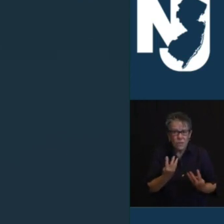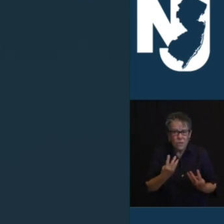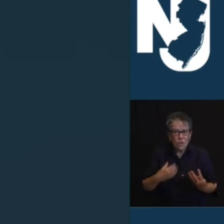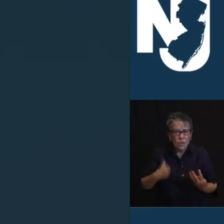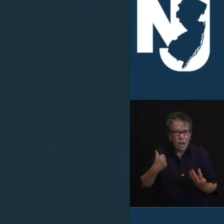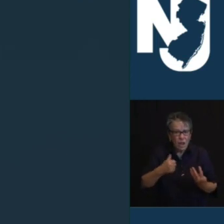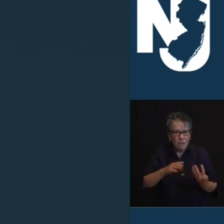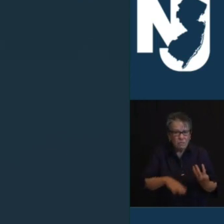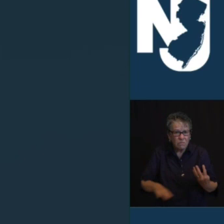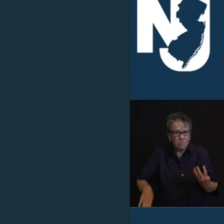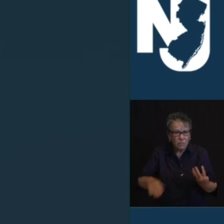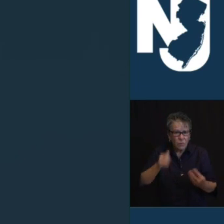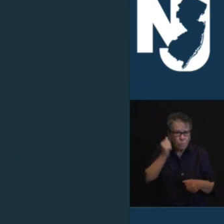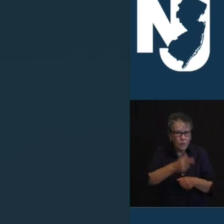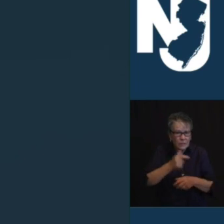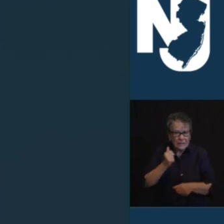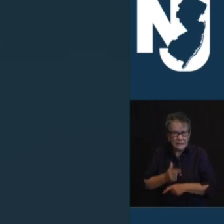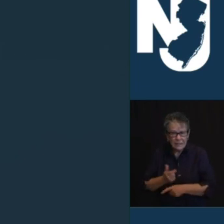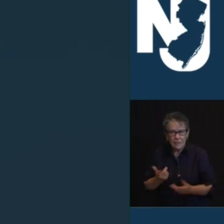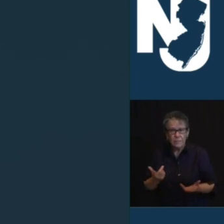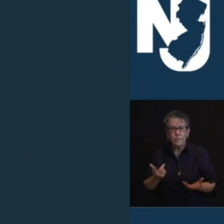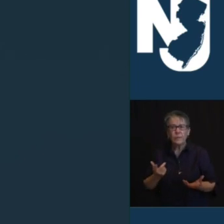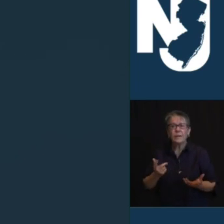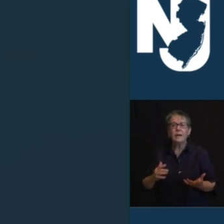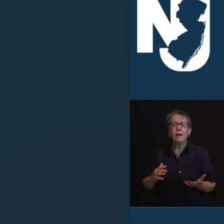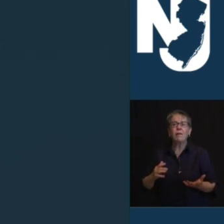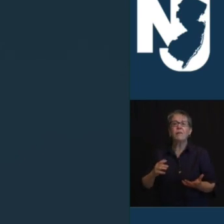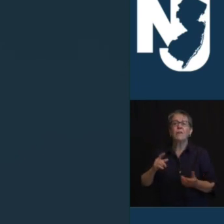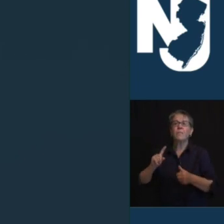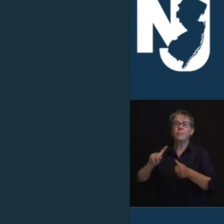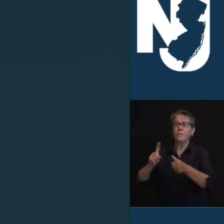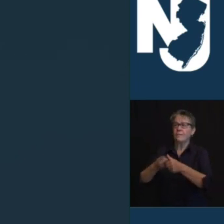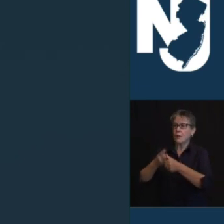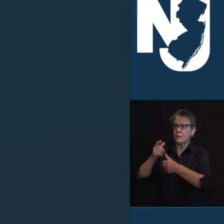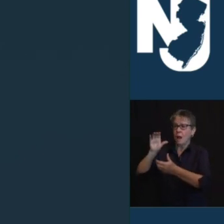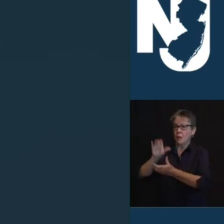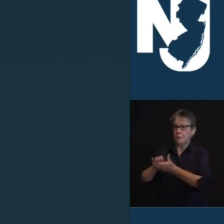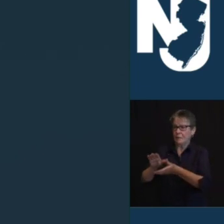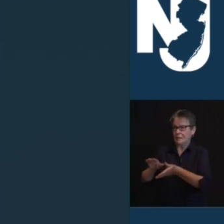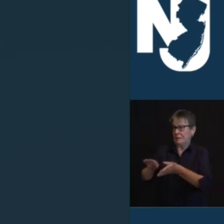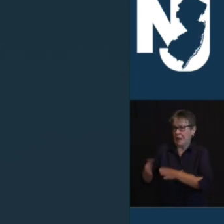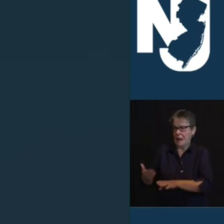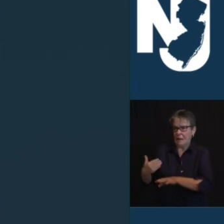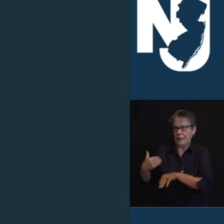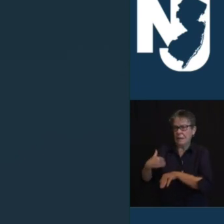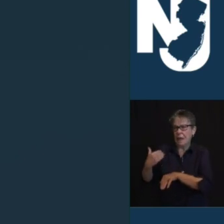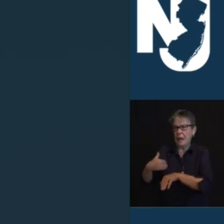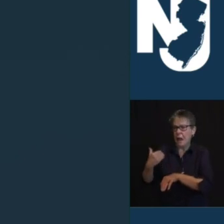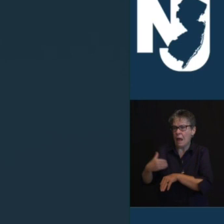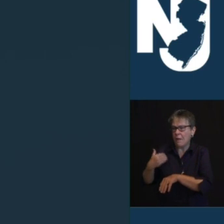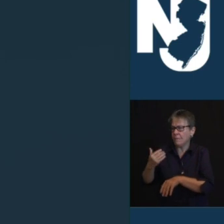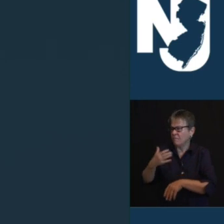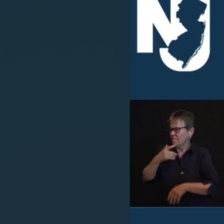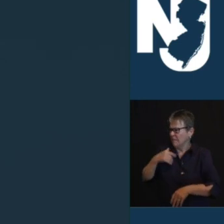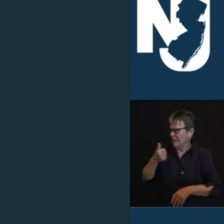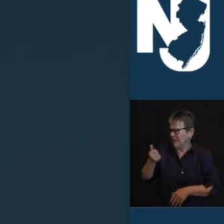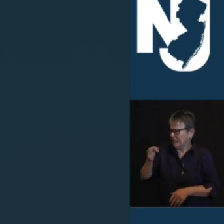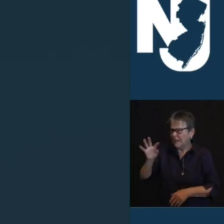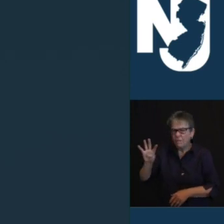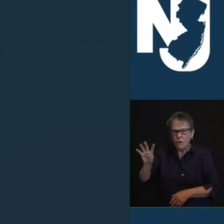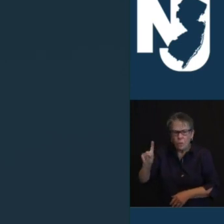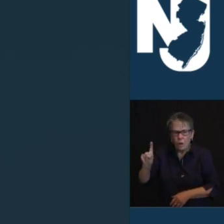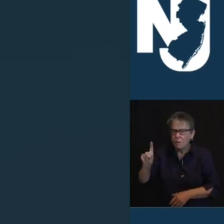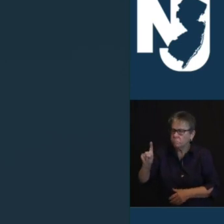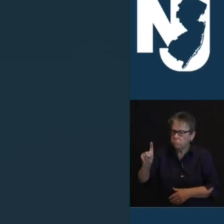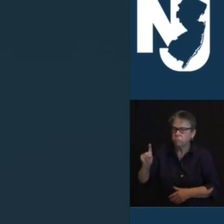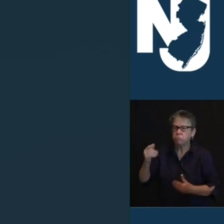and then, if that weren't enough, losing her first husband in an accident in 1941, not long into their marriage.